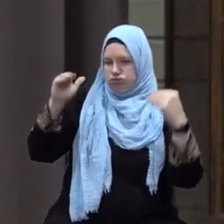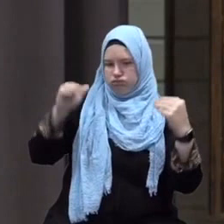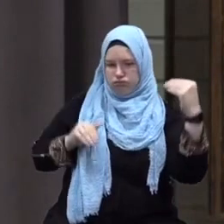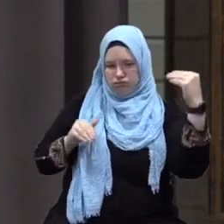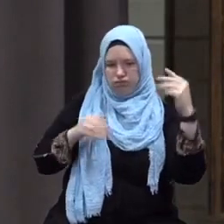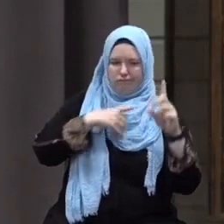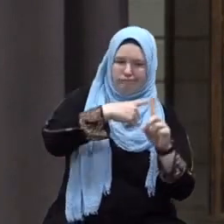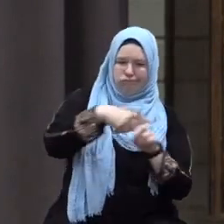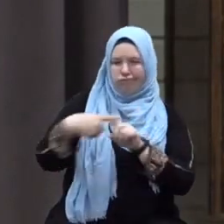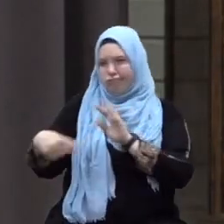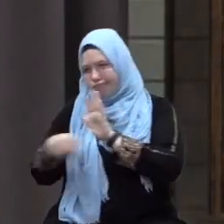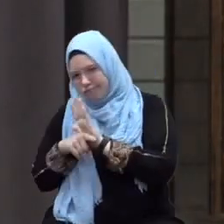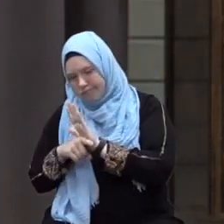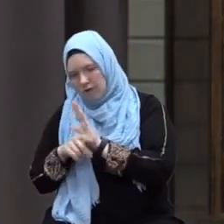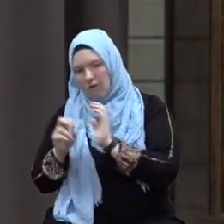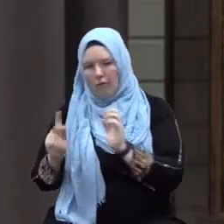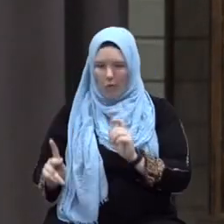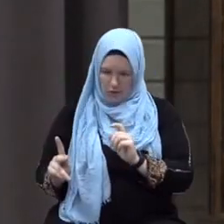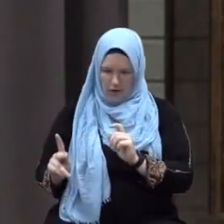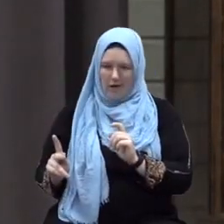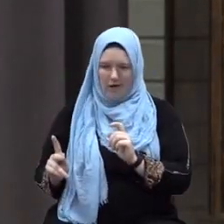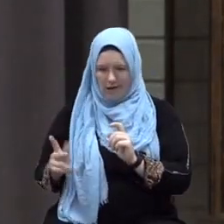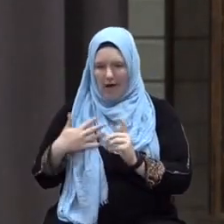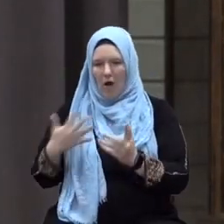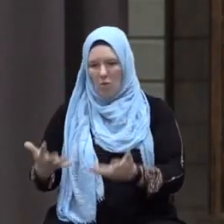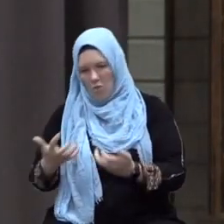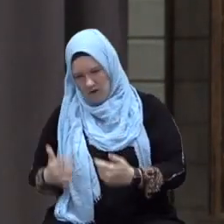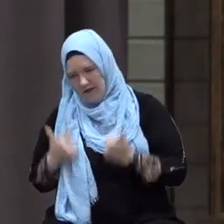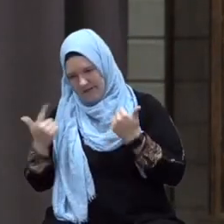calculations, and you say, here is where I want to be.